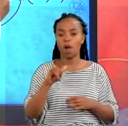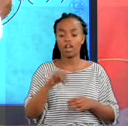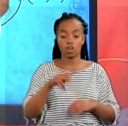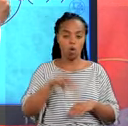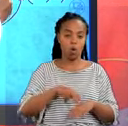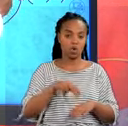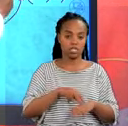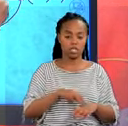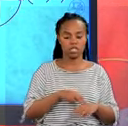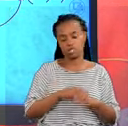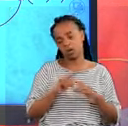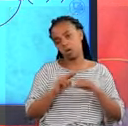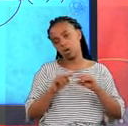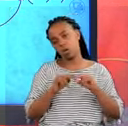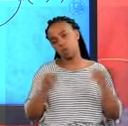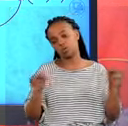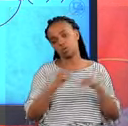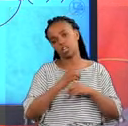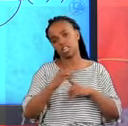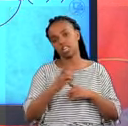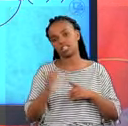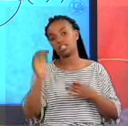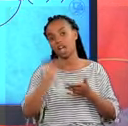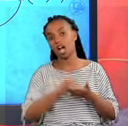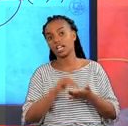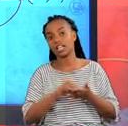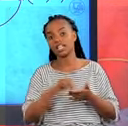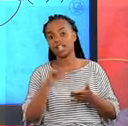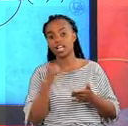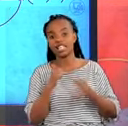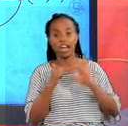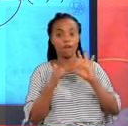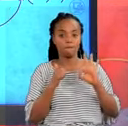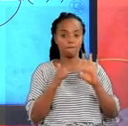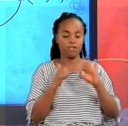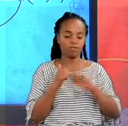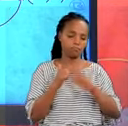4, horizontal direction. Again, the other foci,